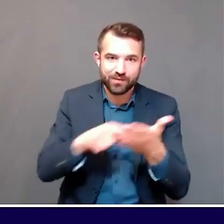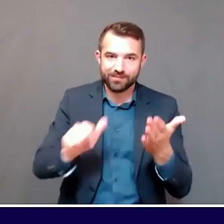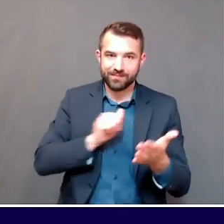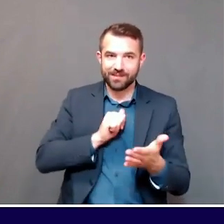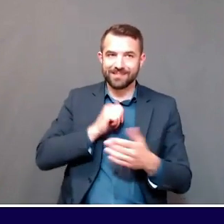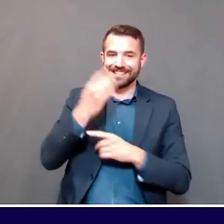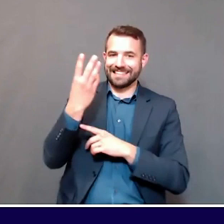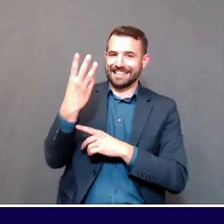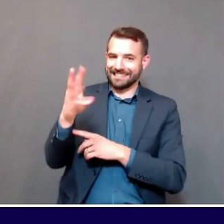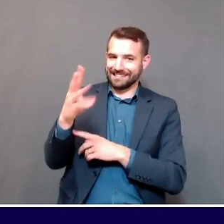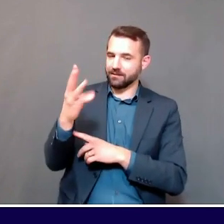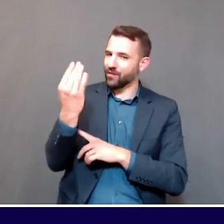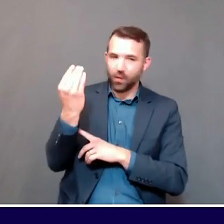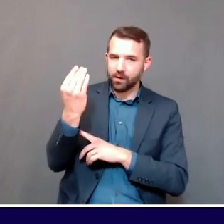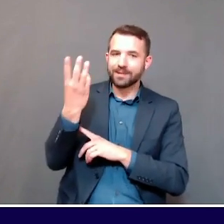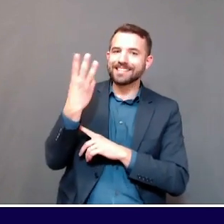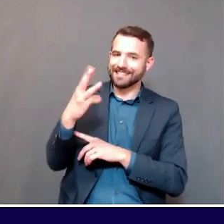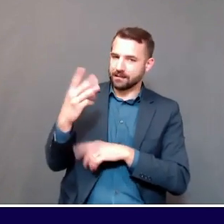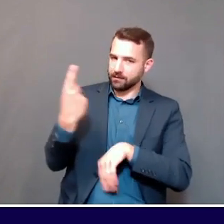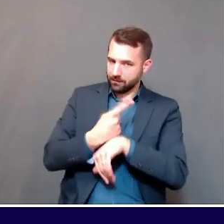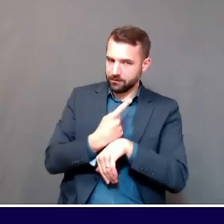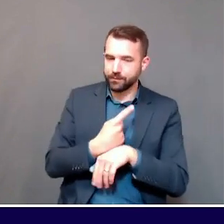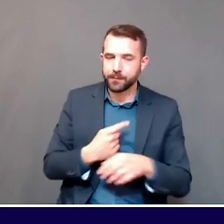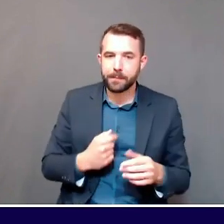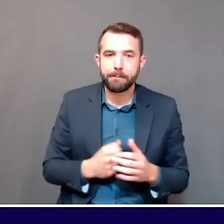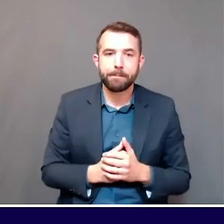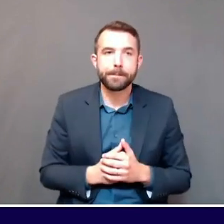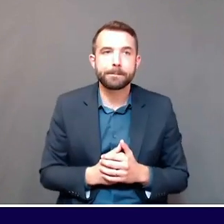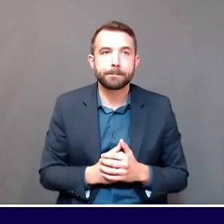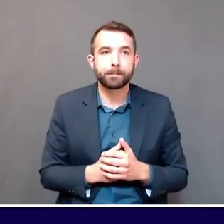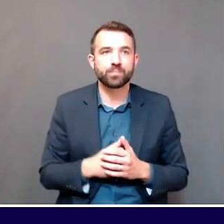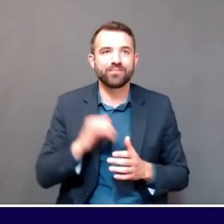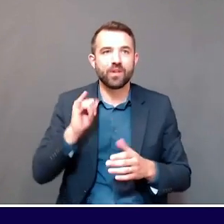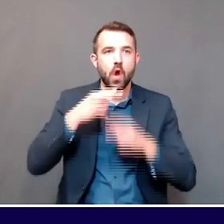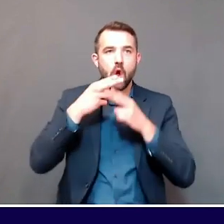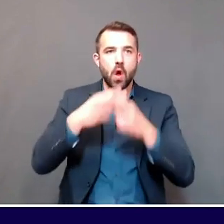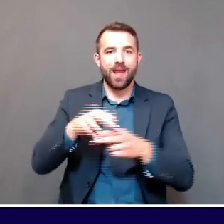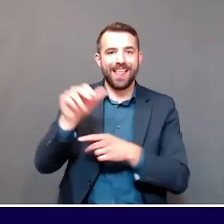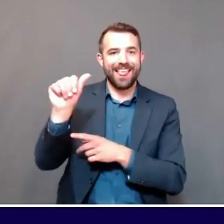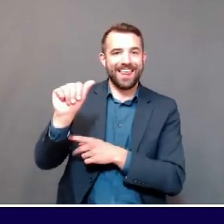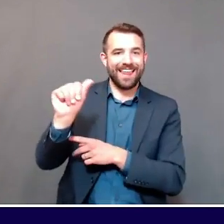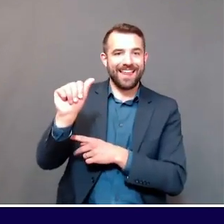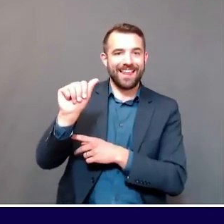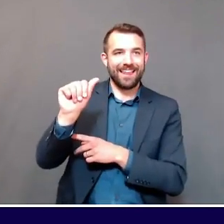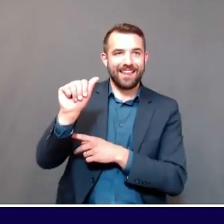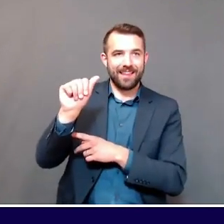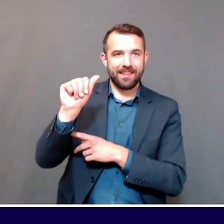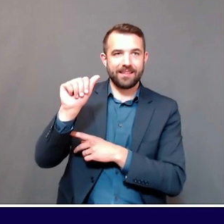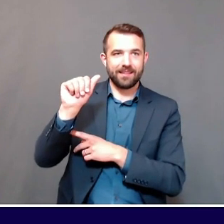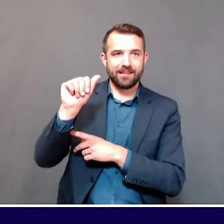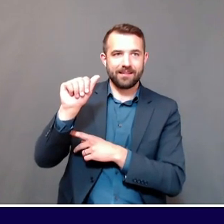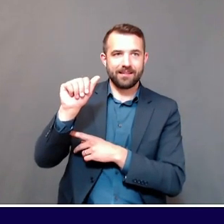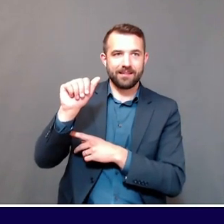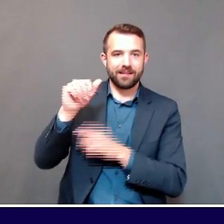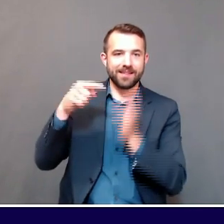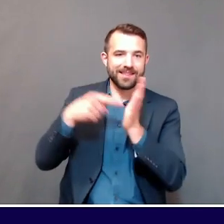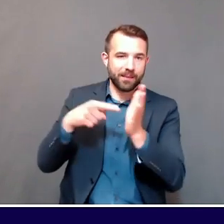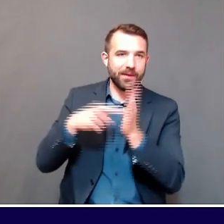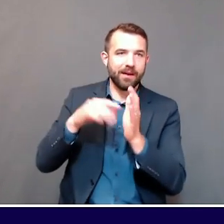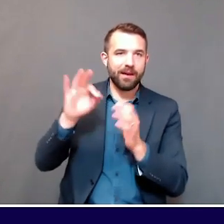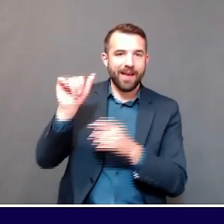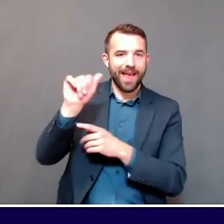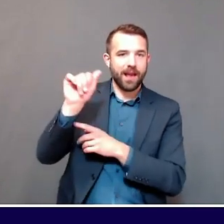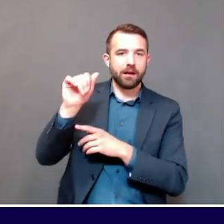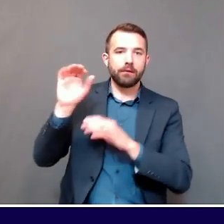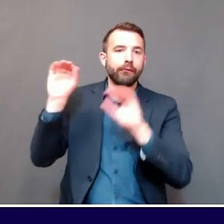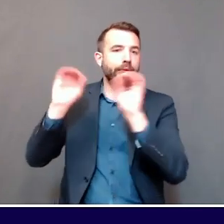see is not so much true asymptomatic individuals. Most of the time it's pre-symptomatic people. And that's based on